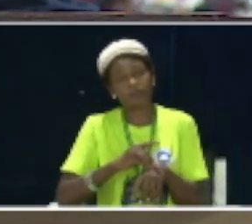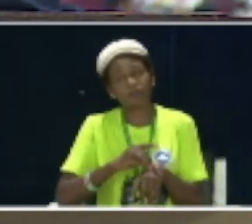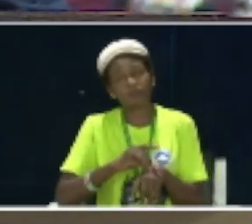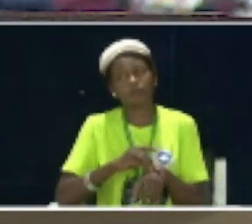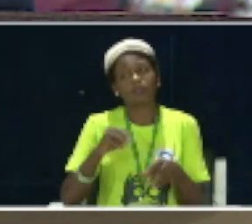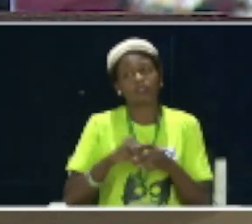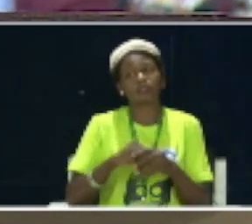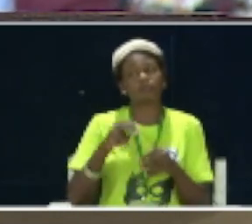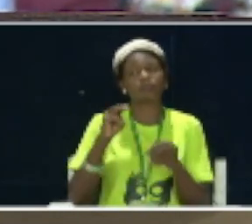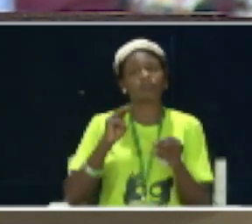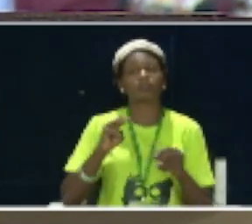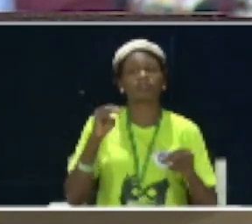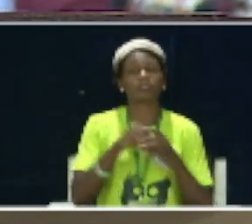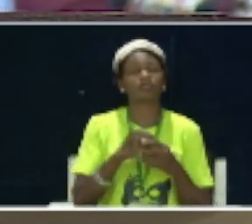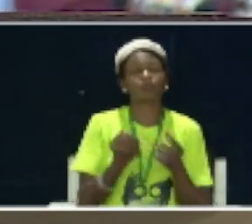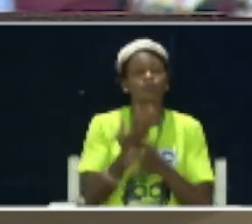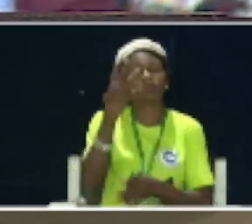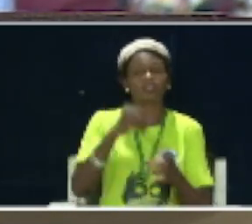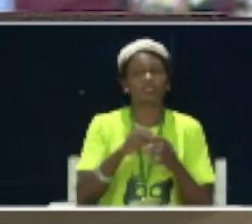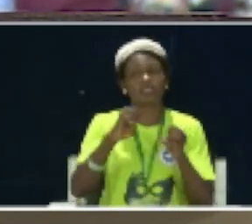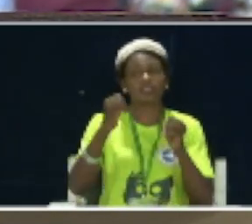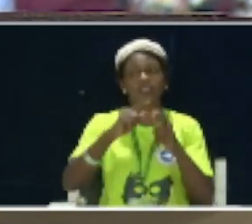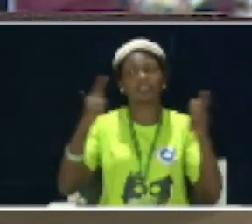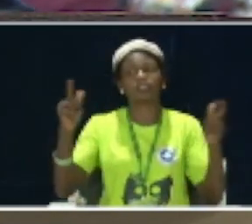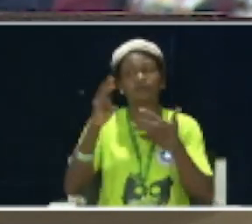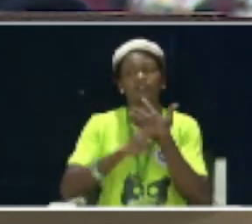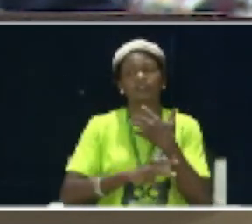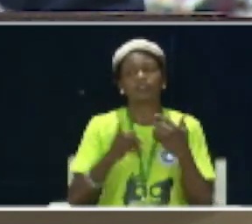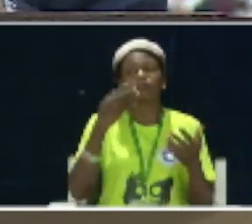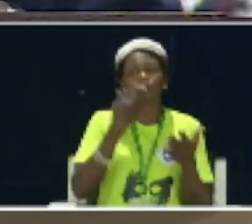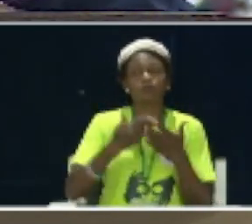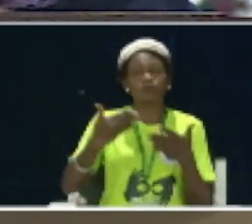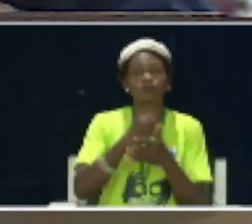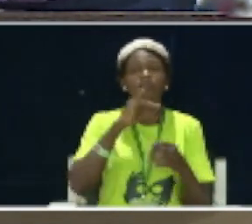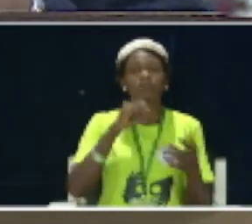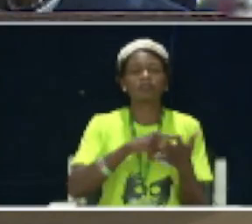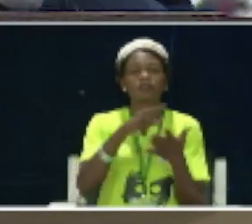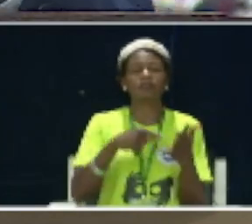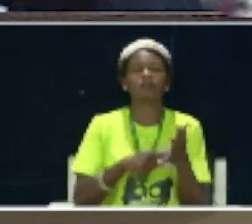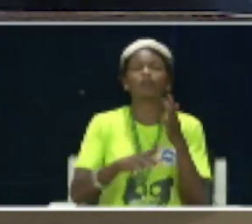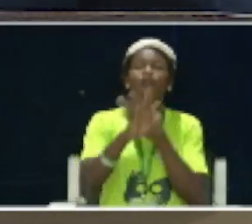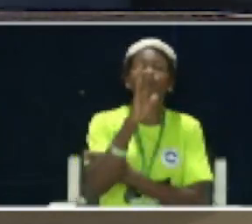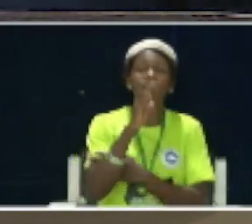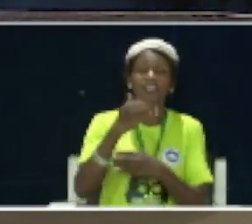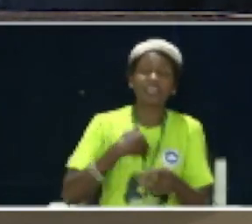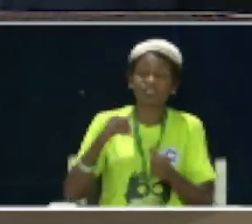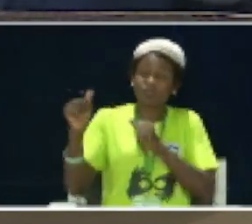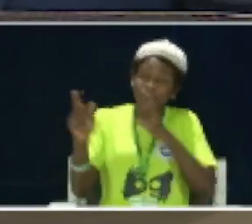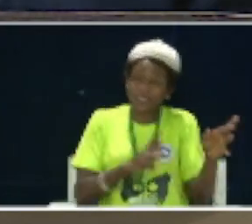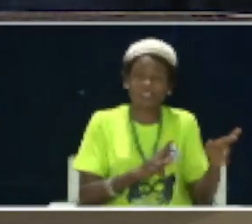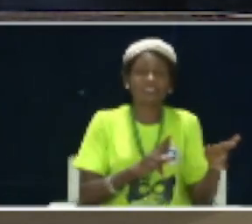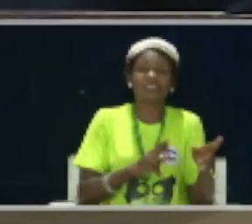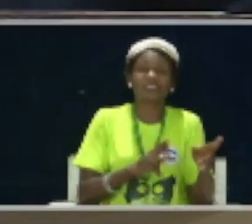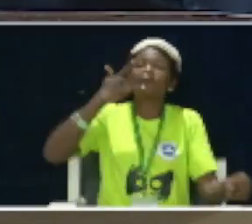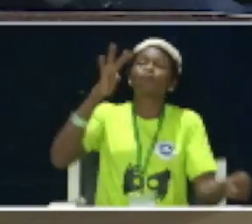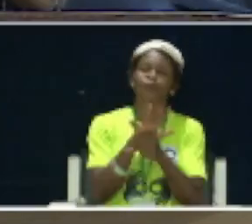in ministry, in growth, in enlargement. The good news is this: God has already